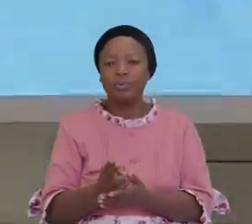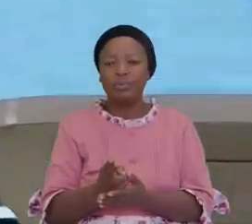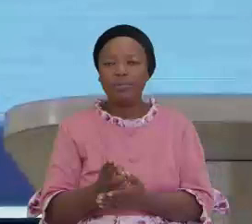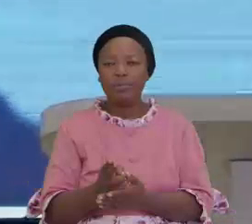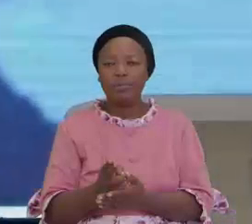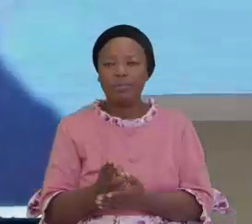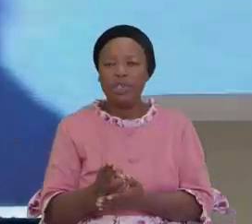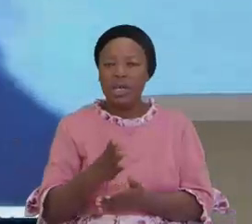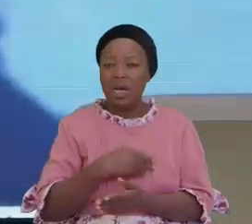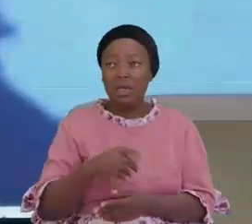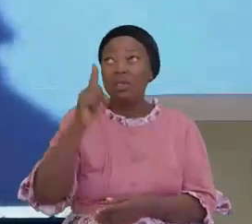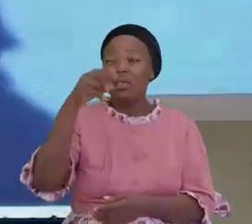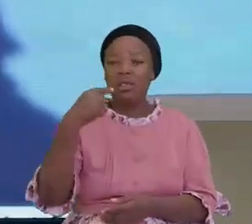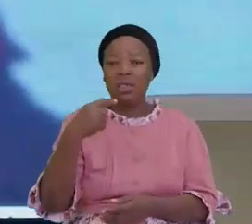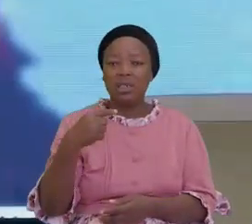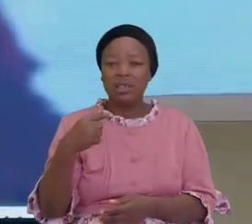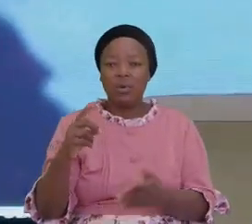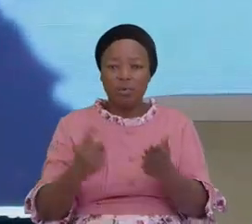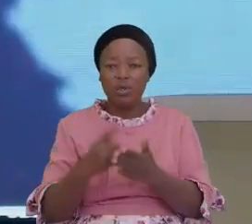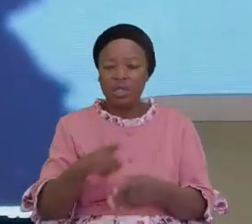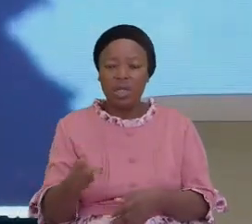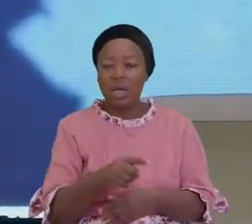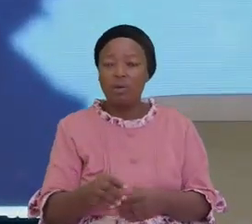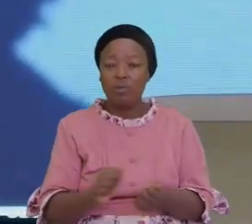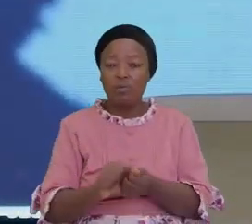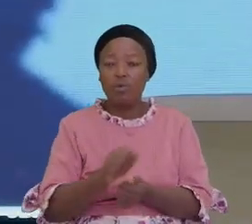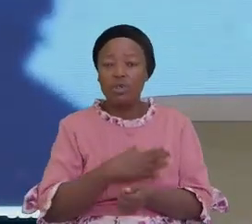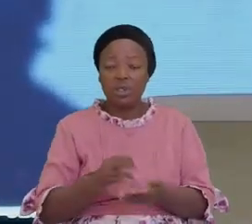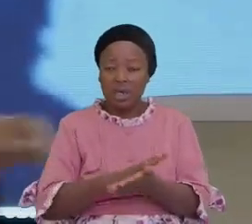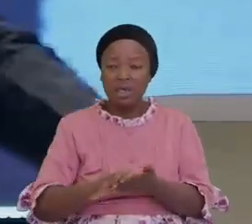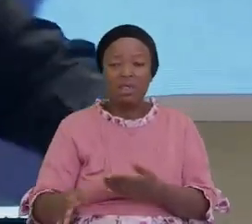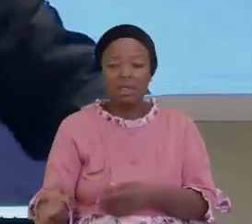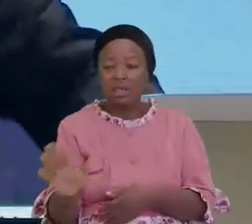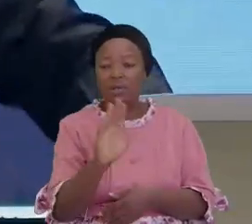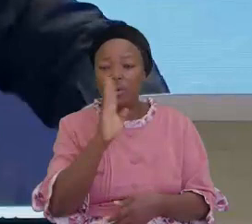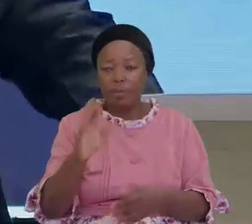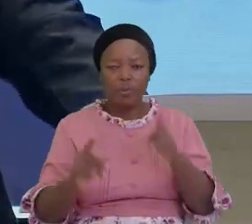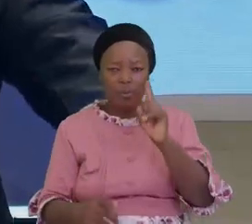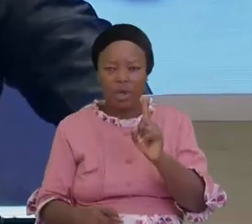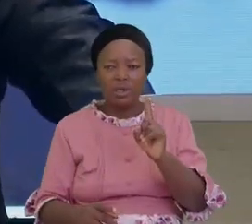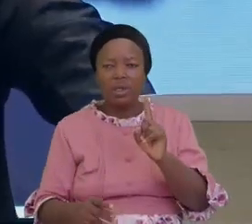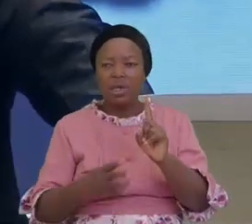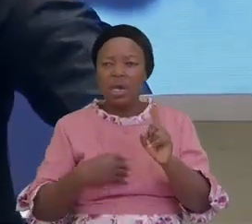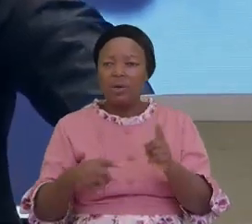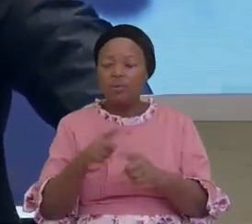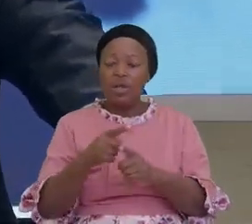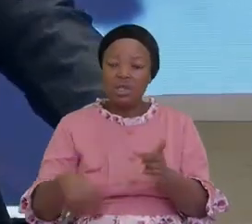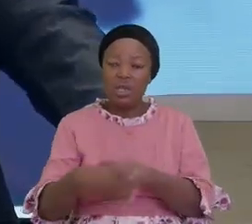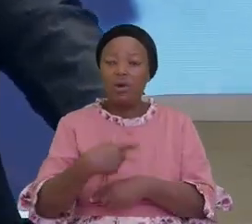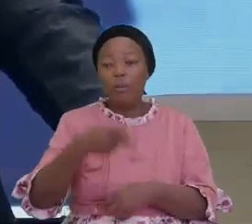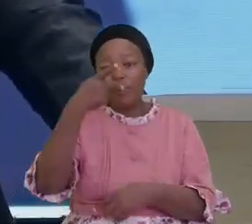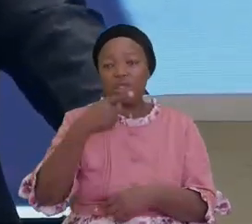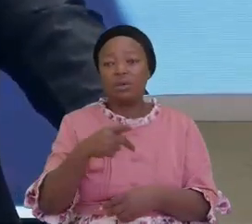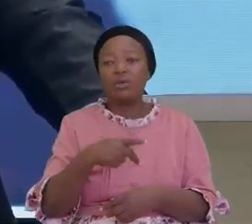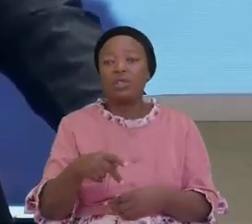And he said, when they are washed and cleansed, they all be one. And on the day of Pentecost, when they were